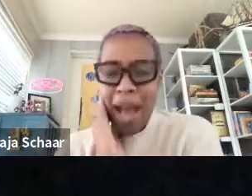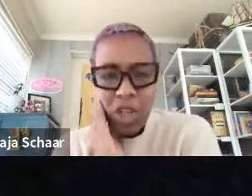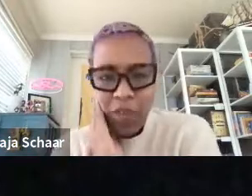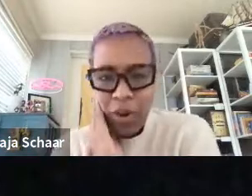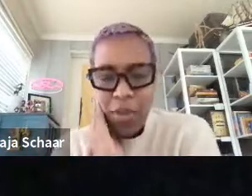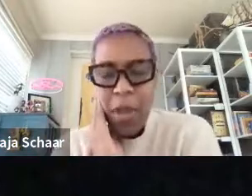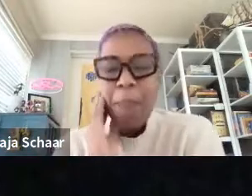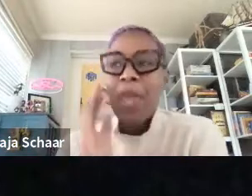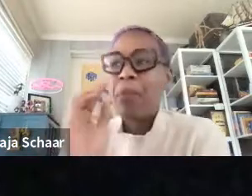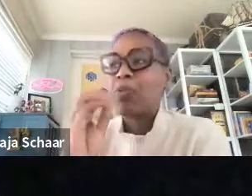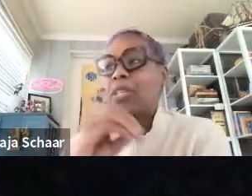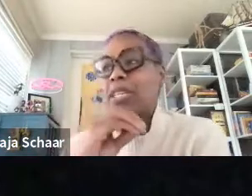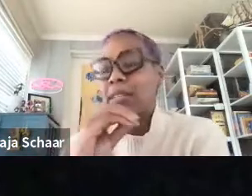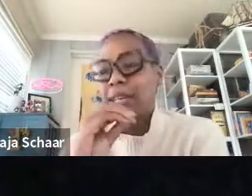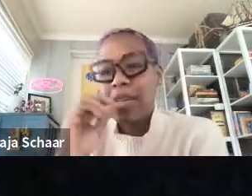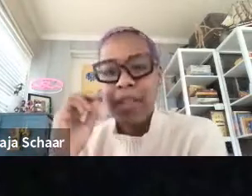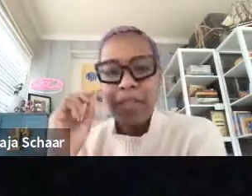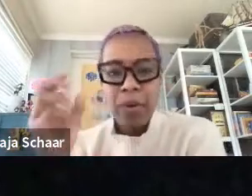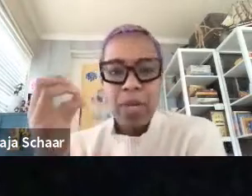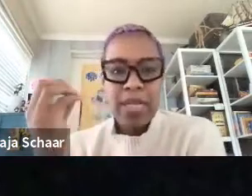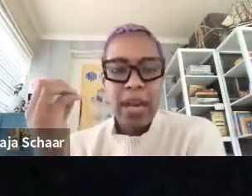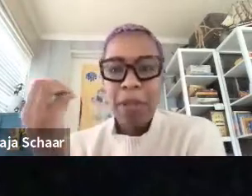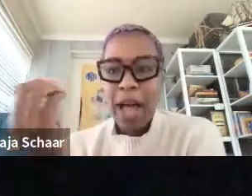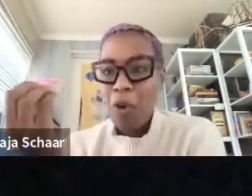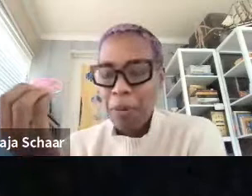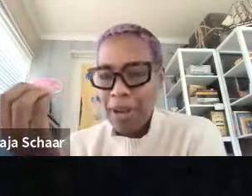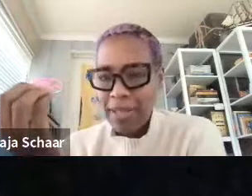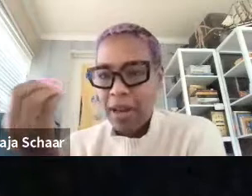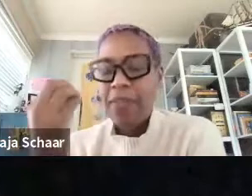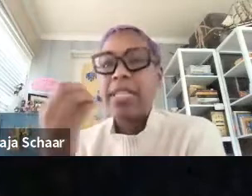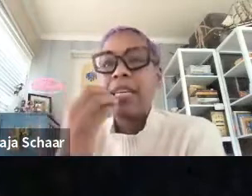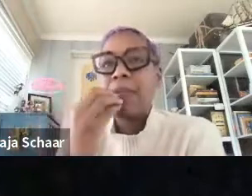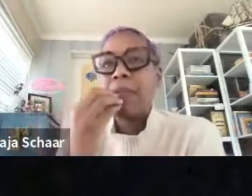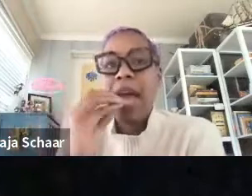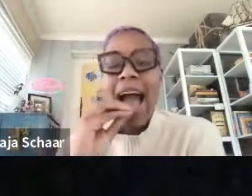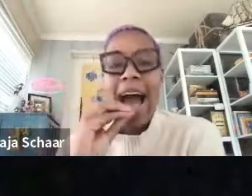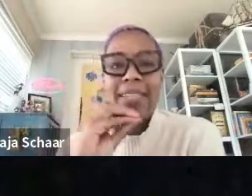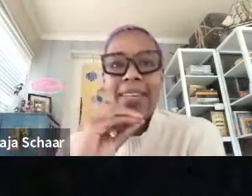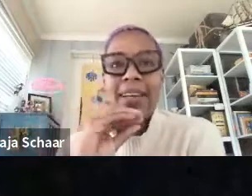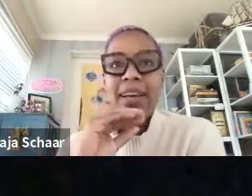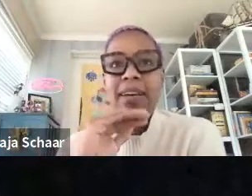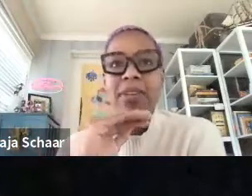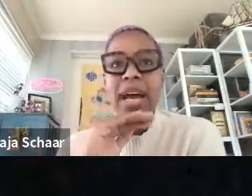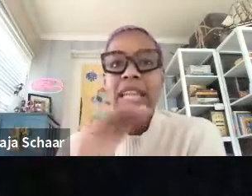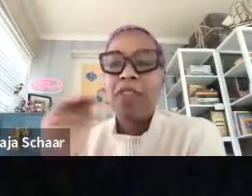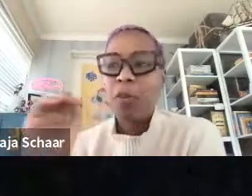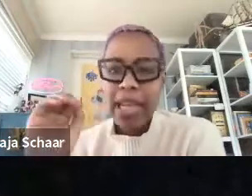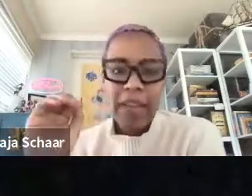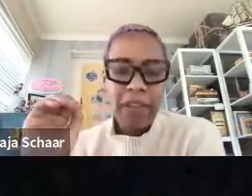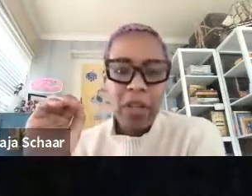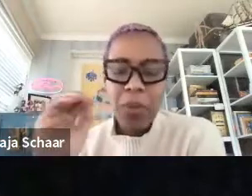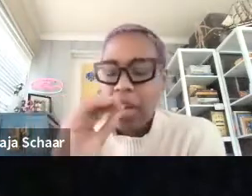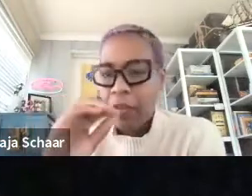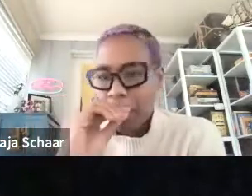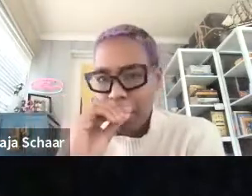being ambassadors of Earth. It was really this idea that there was a Black woman present on the team at a level